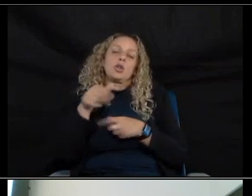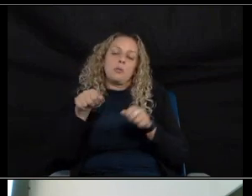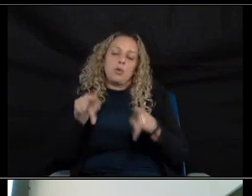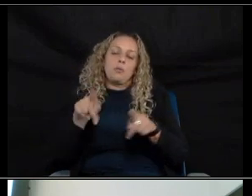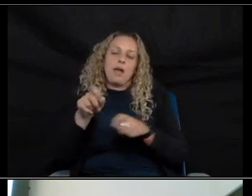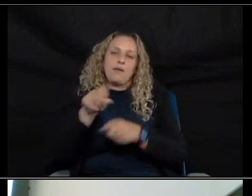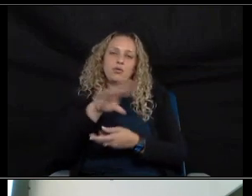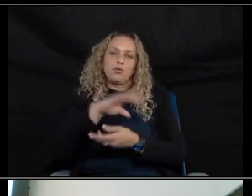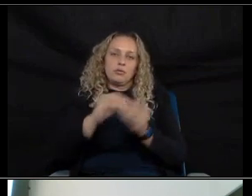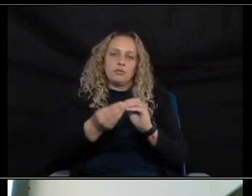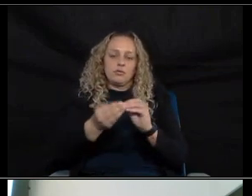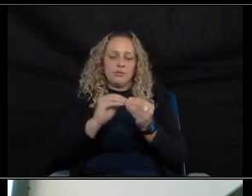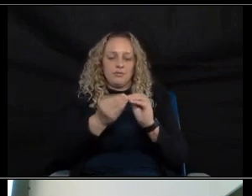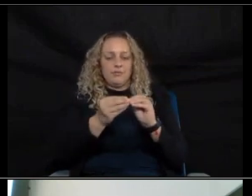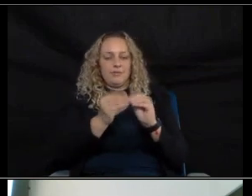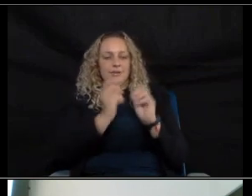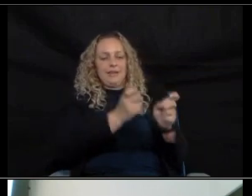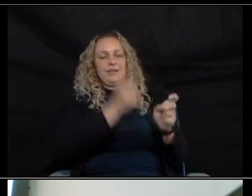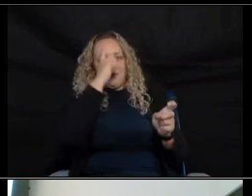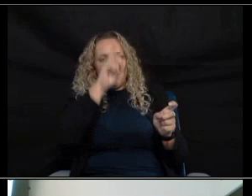certain dollar amount on education,